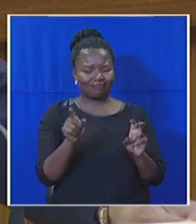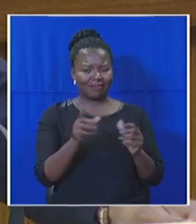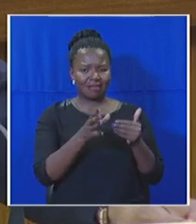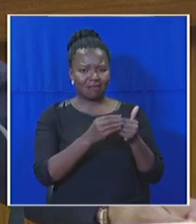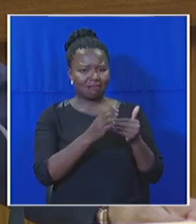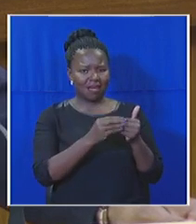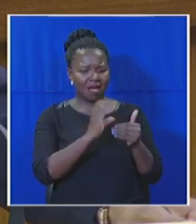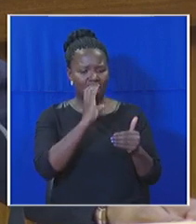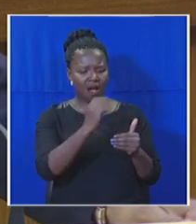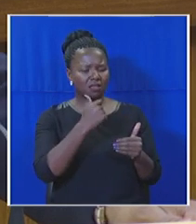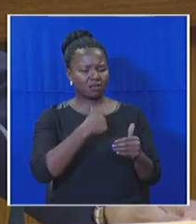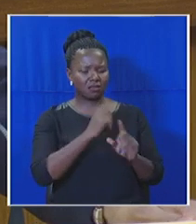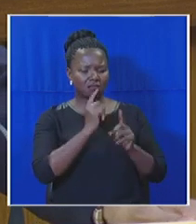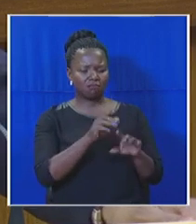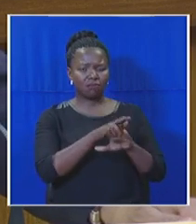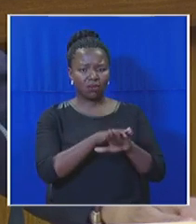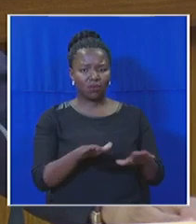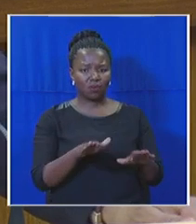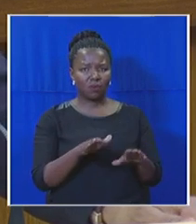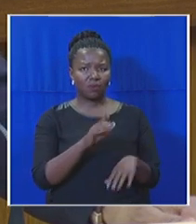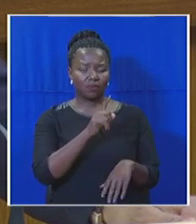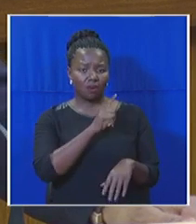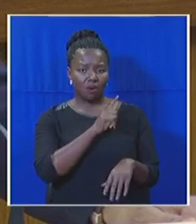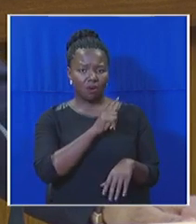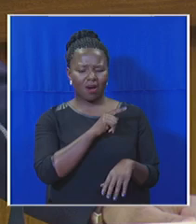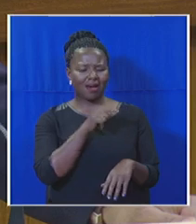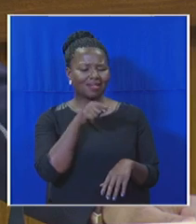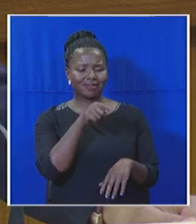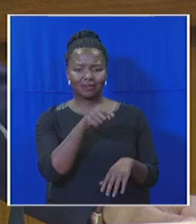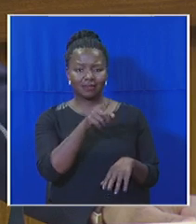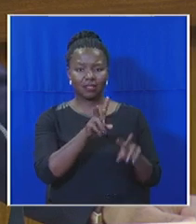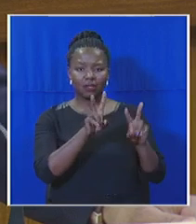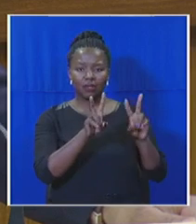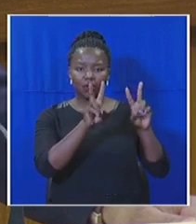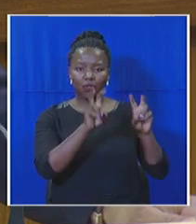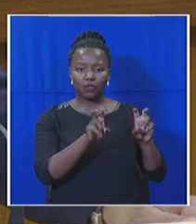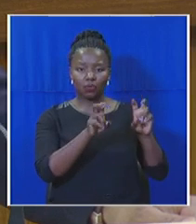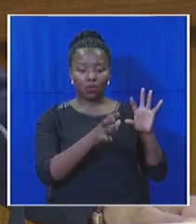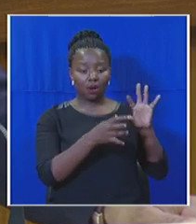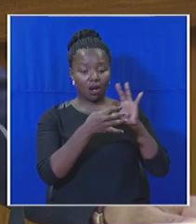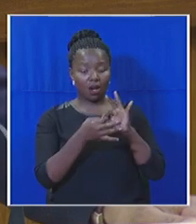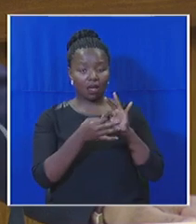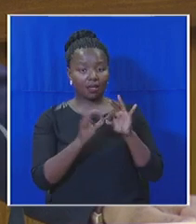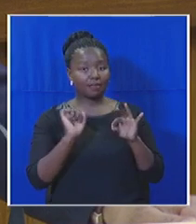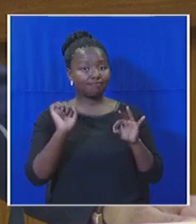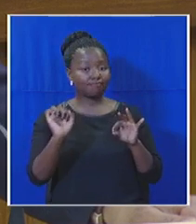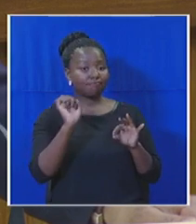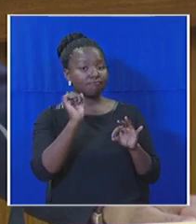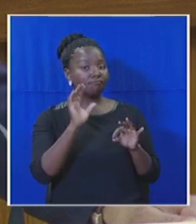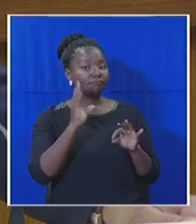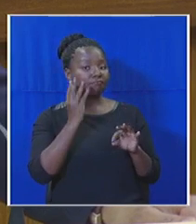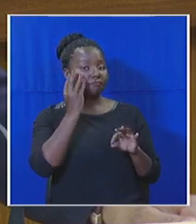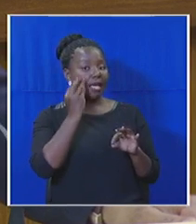asked, which perhaps relate to his own experience when he was